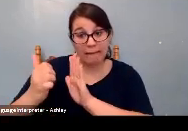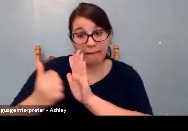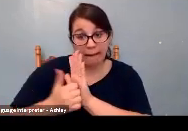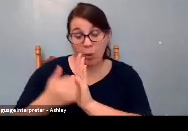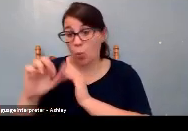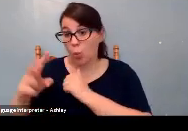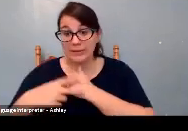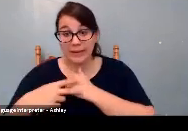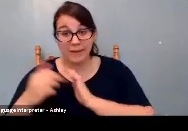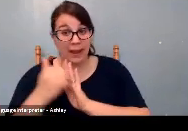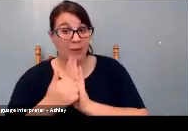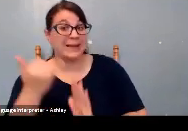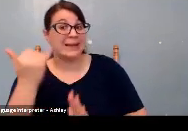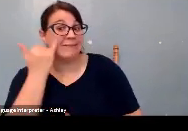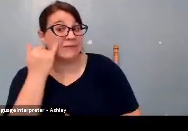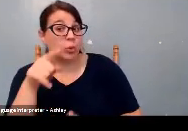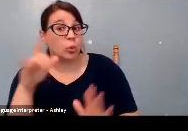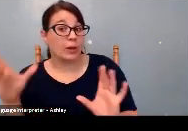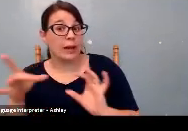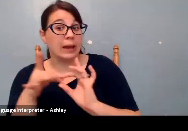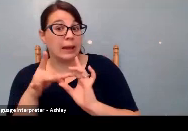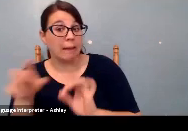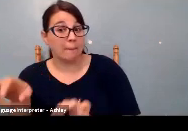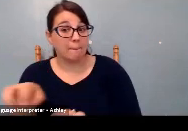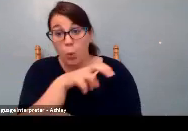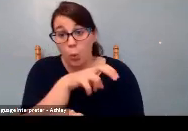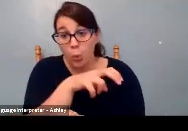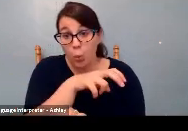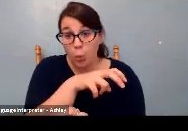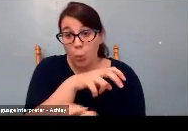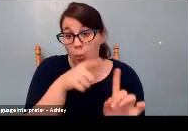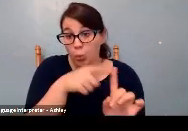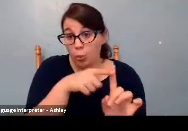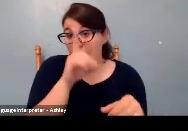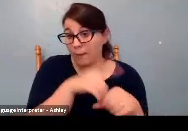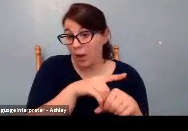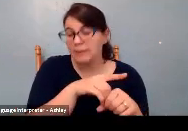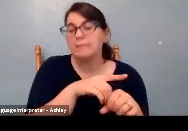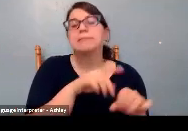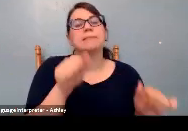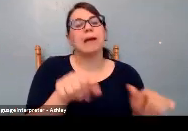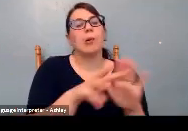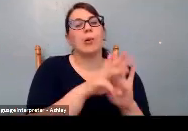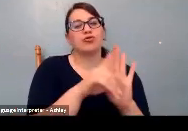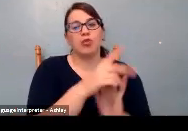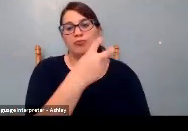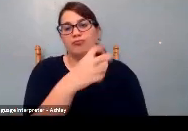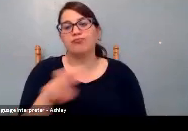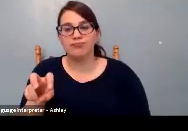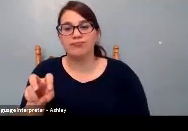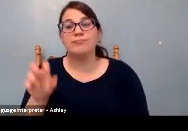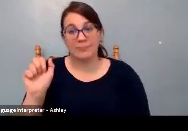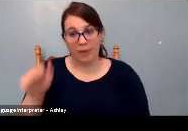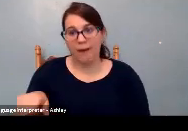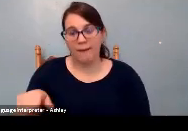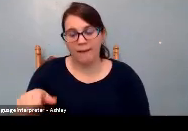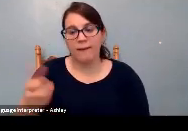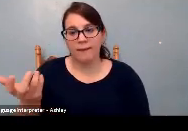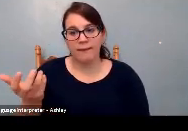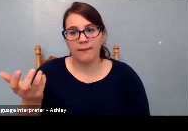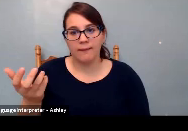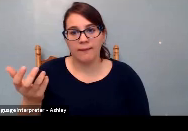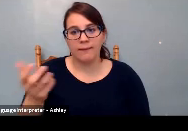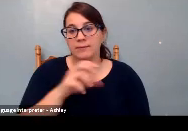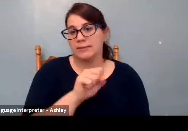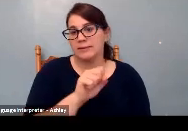contribution to the stable account, this is also how you can make withdrawals. So once the account is linked, you can move monies from the stable